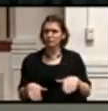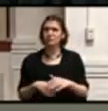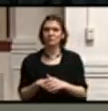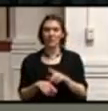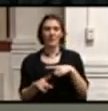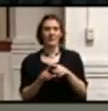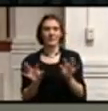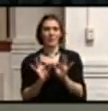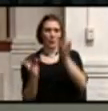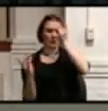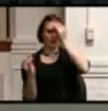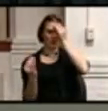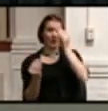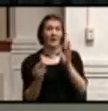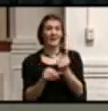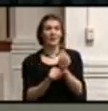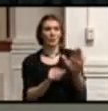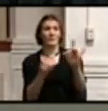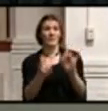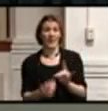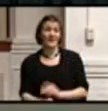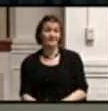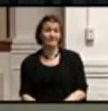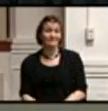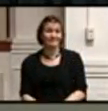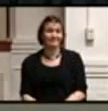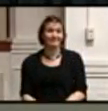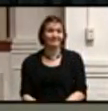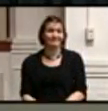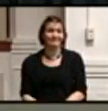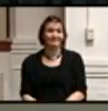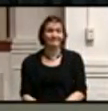of input from each of you. So.